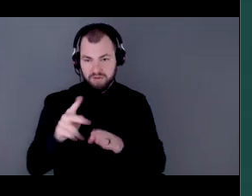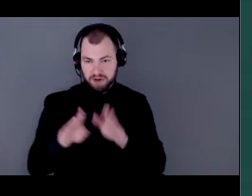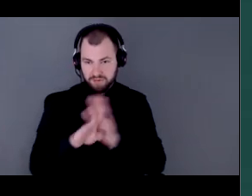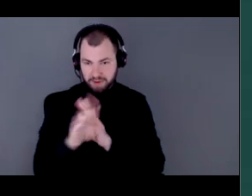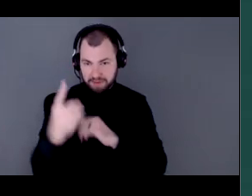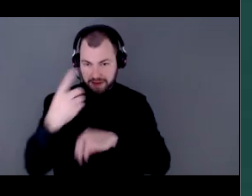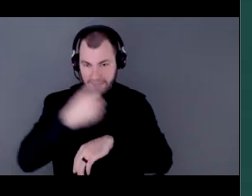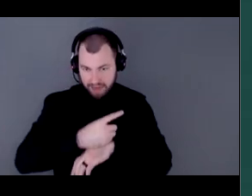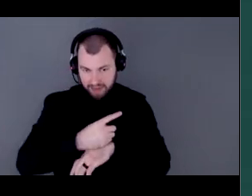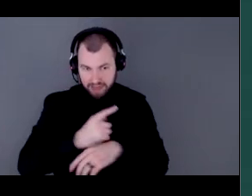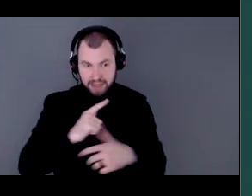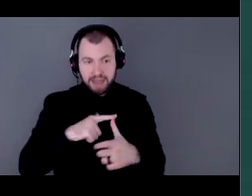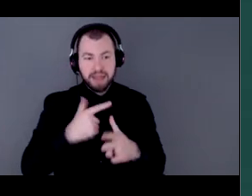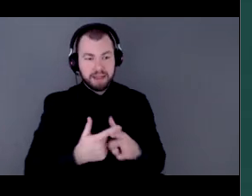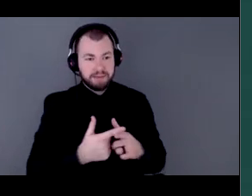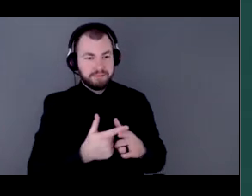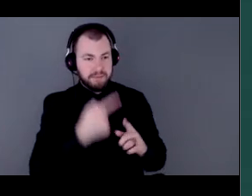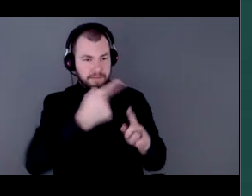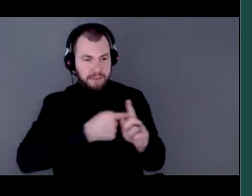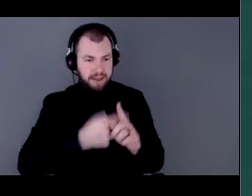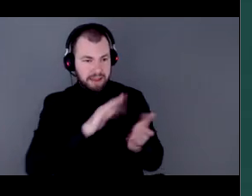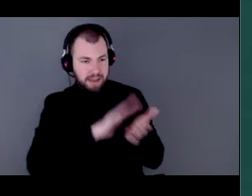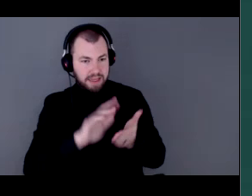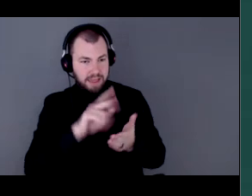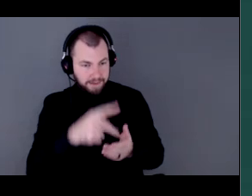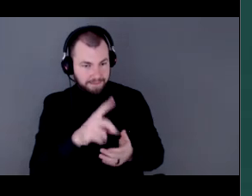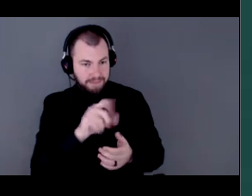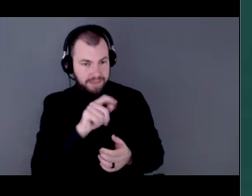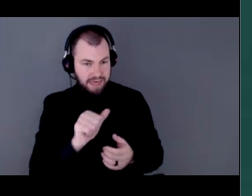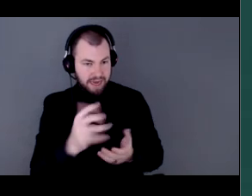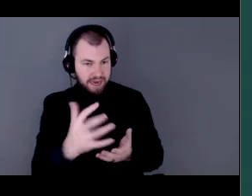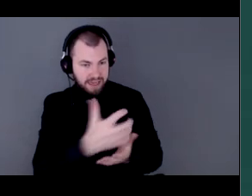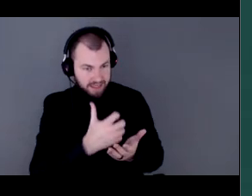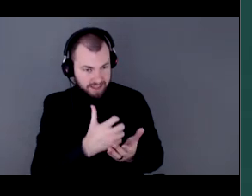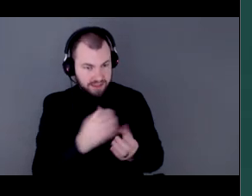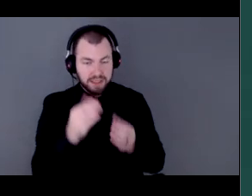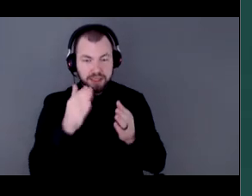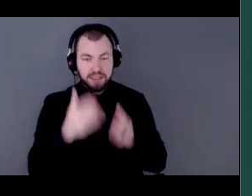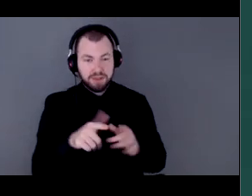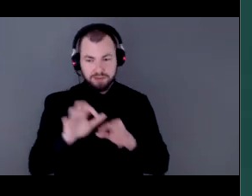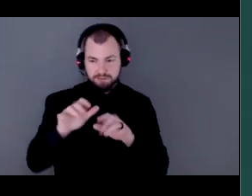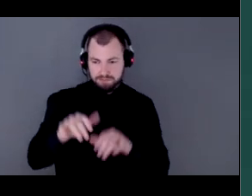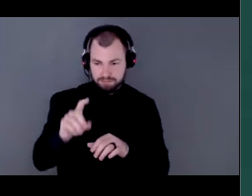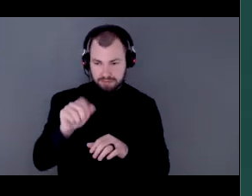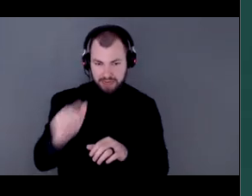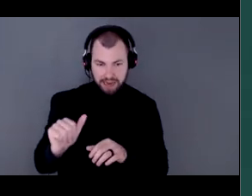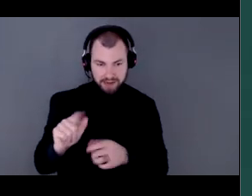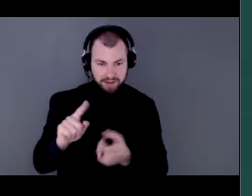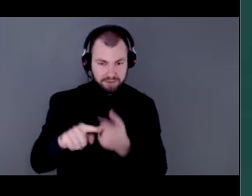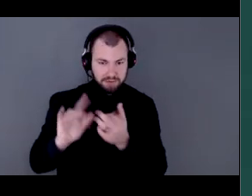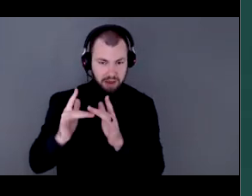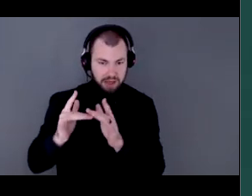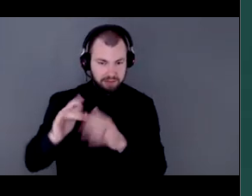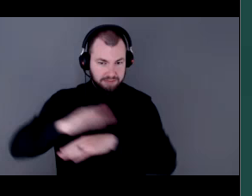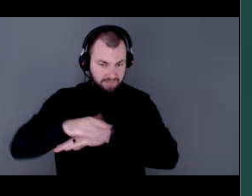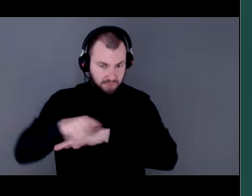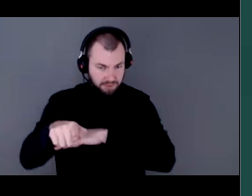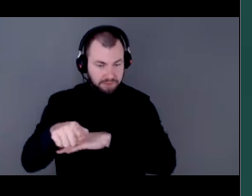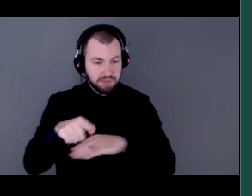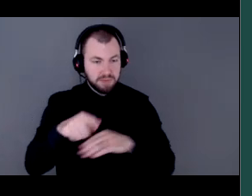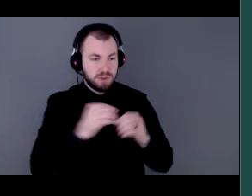data collection, and then the teachers enter the data on the platform, and the students and the teachers create a plan for how can